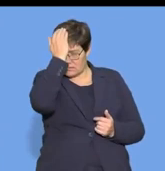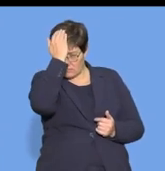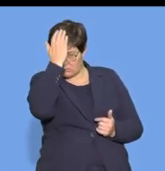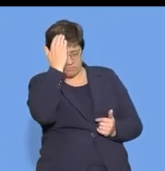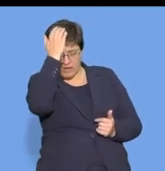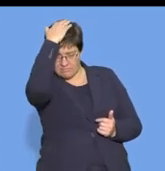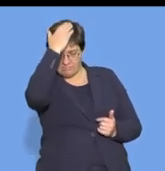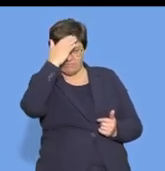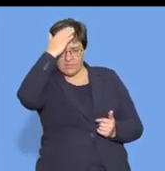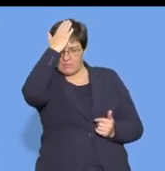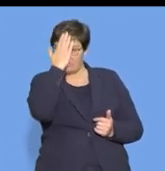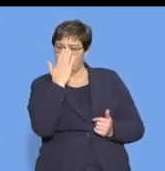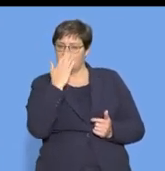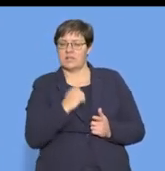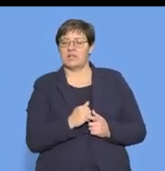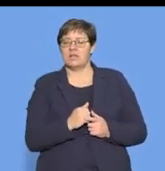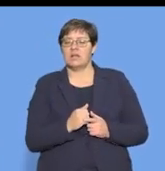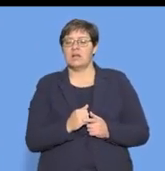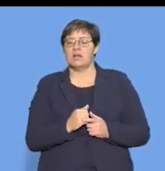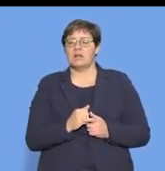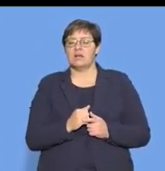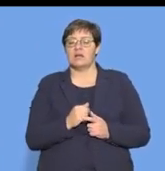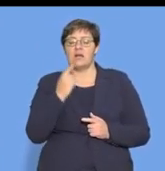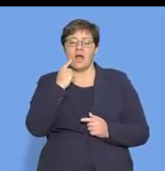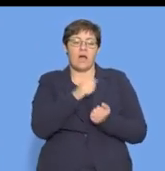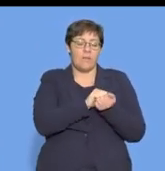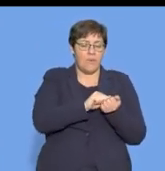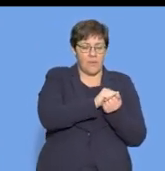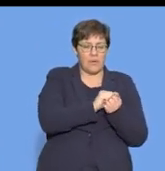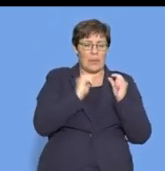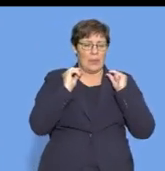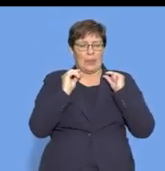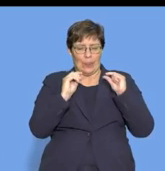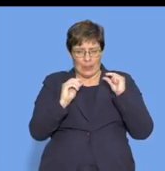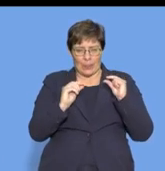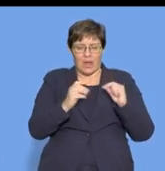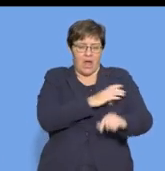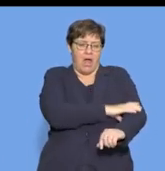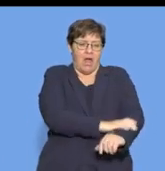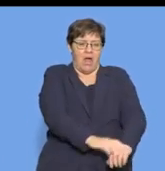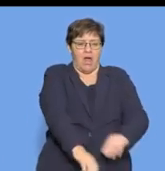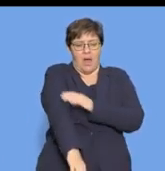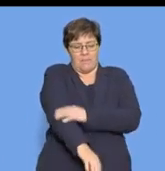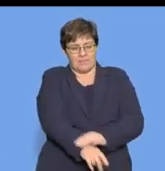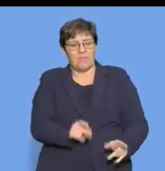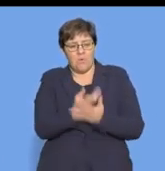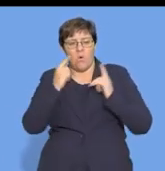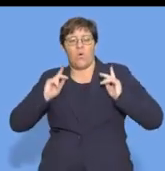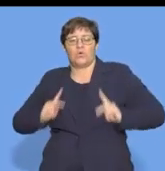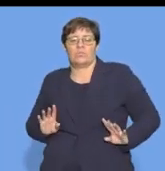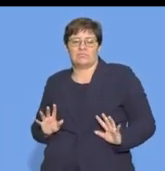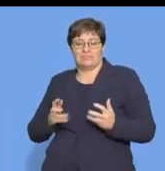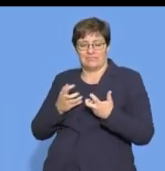forehead there. They were also bipedal. They had small molars and long arms. So there you can see some of the characteristics